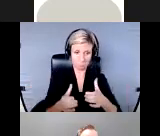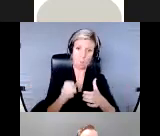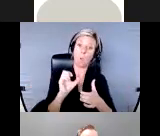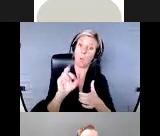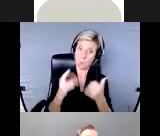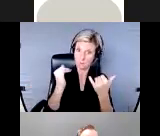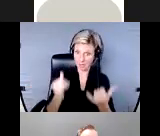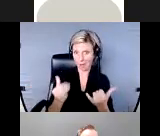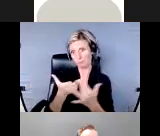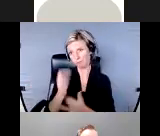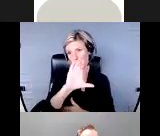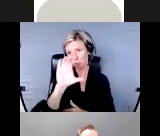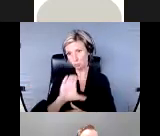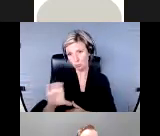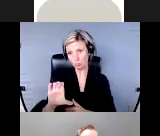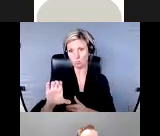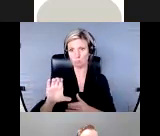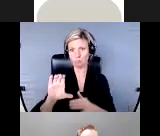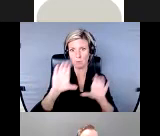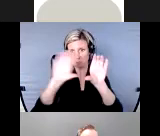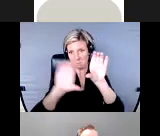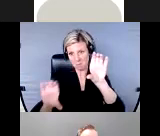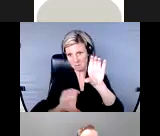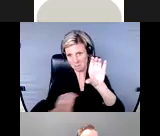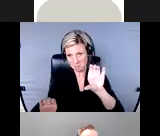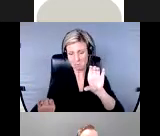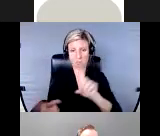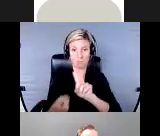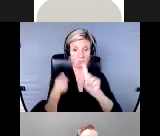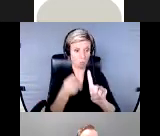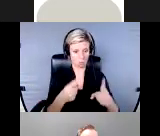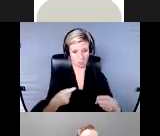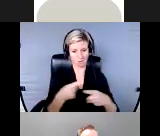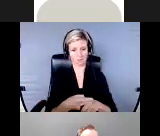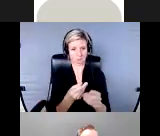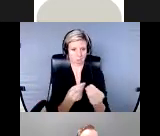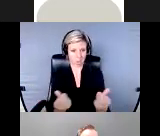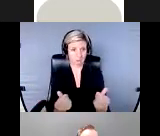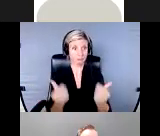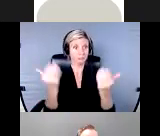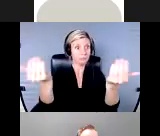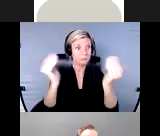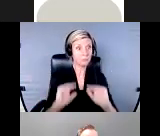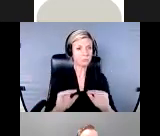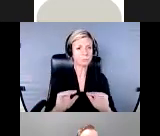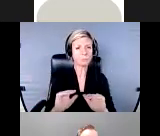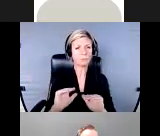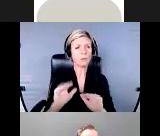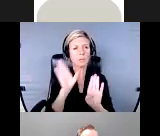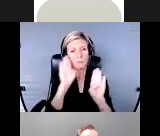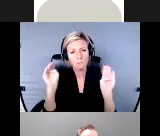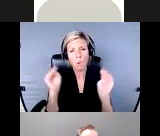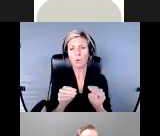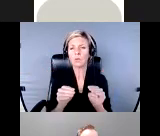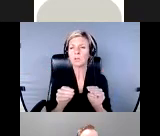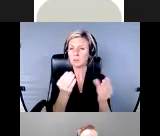a conflict. What's the focus of elder mediation, right? So starting at the top left, it promotes